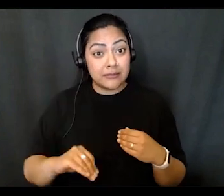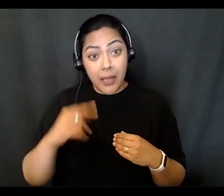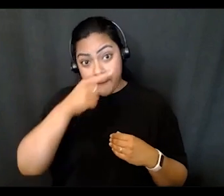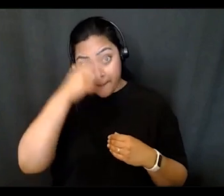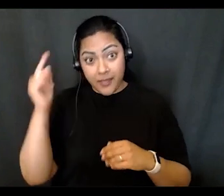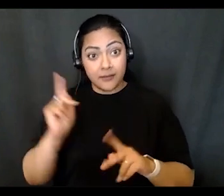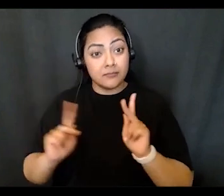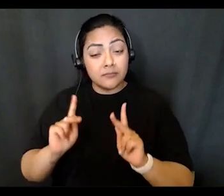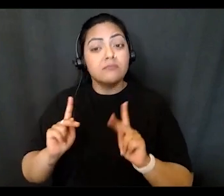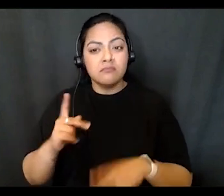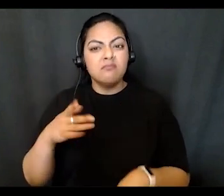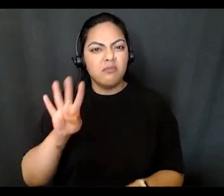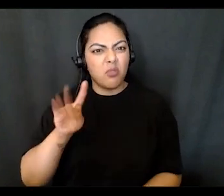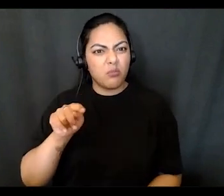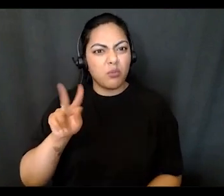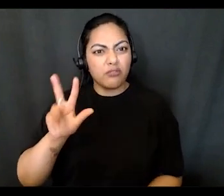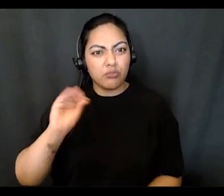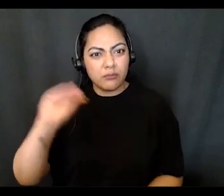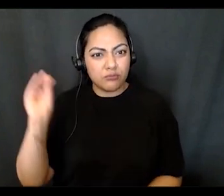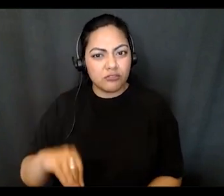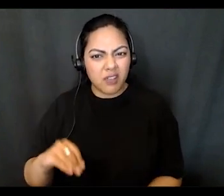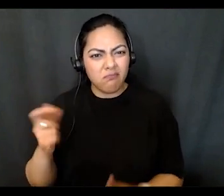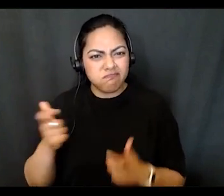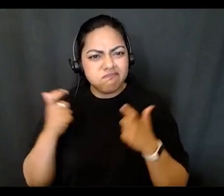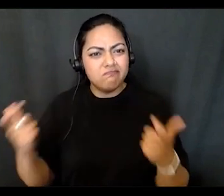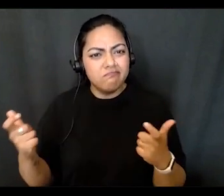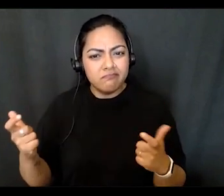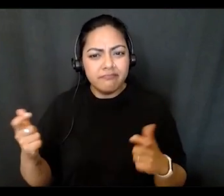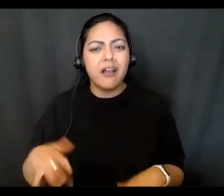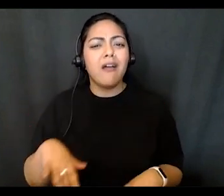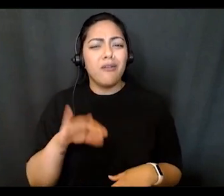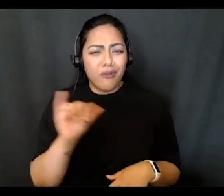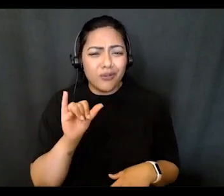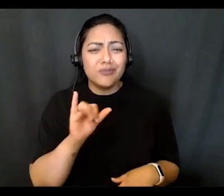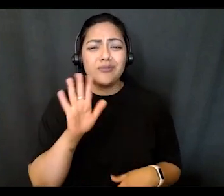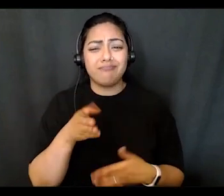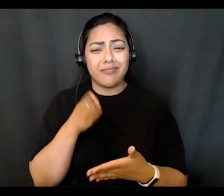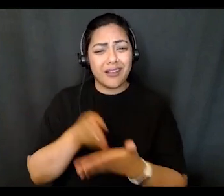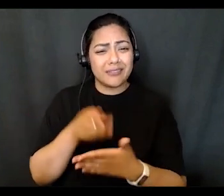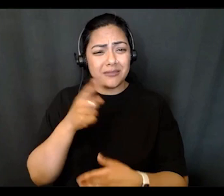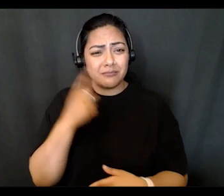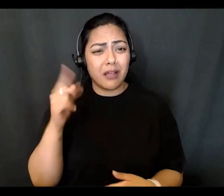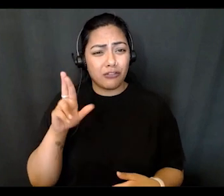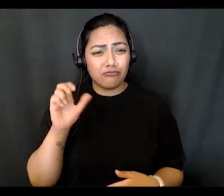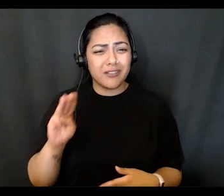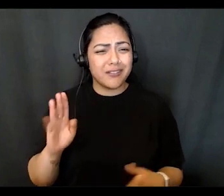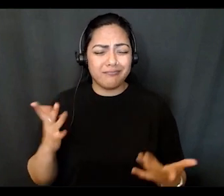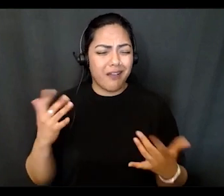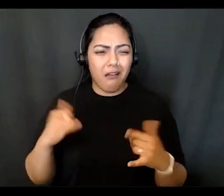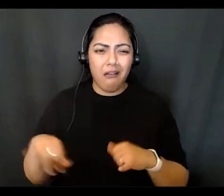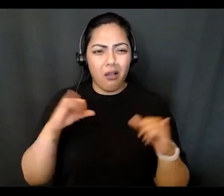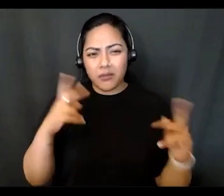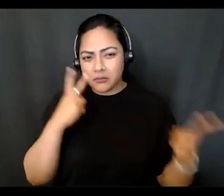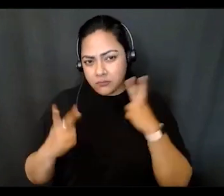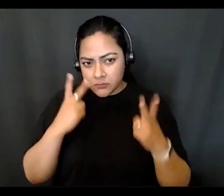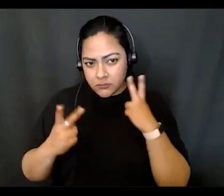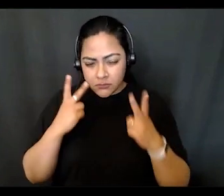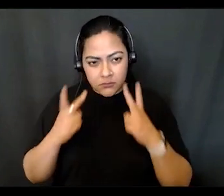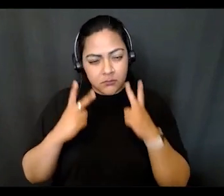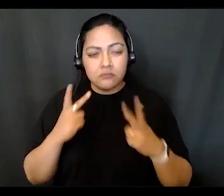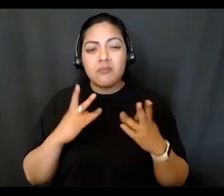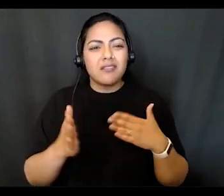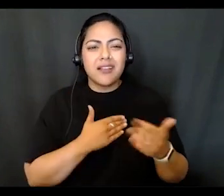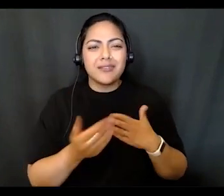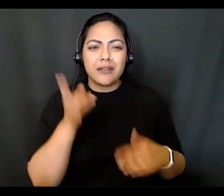we know that experiences of anti-Black racism are common across the board, regardless of the history Black folks have in this community.